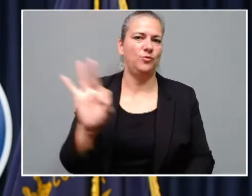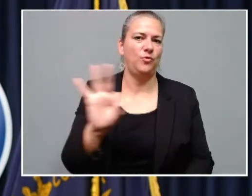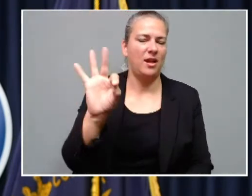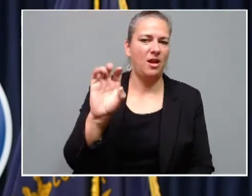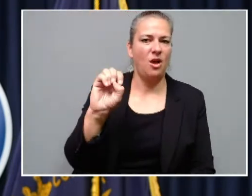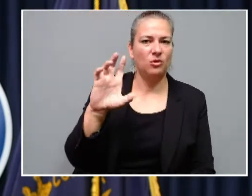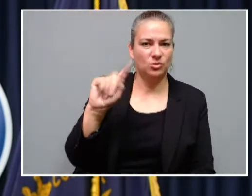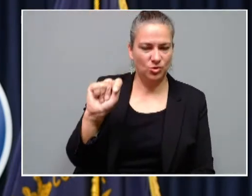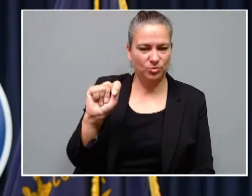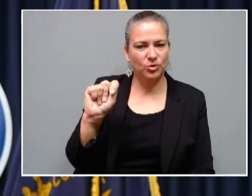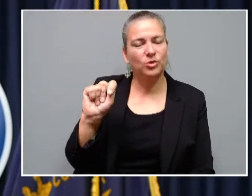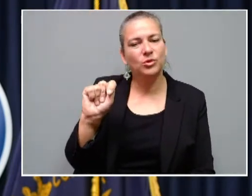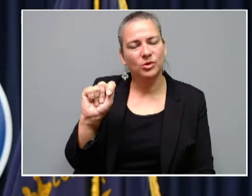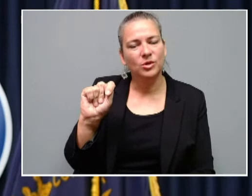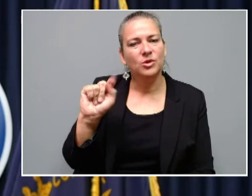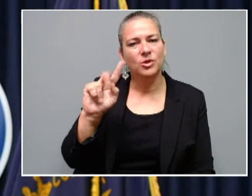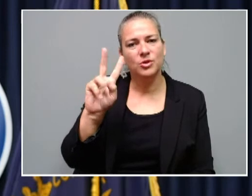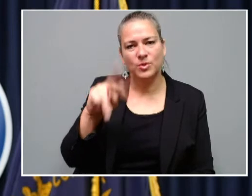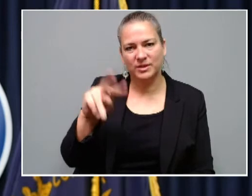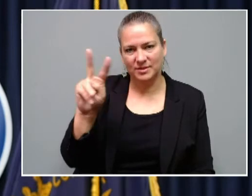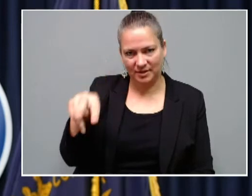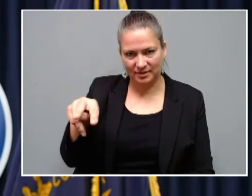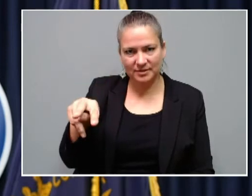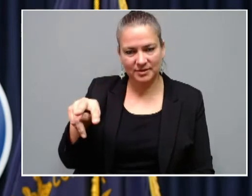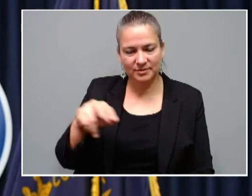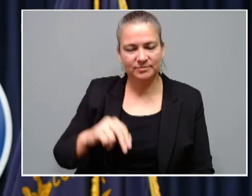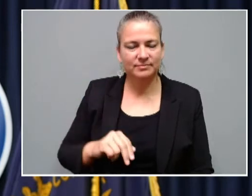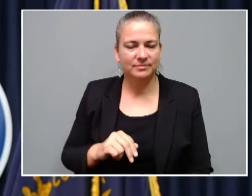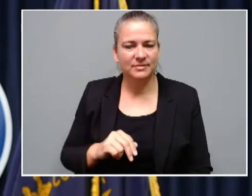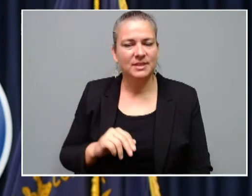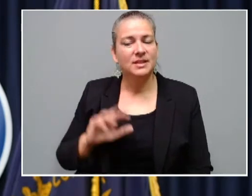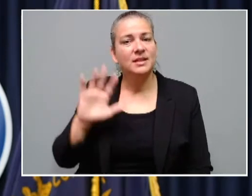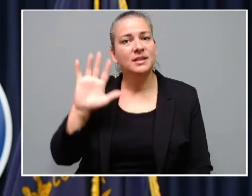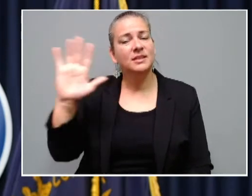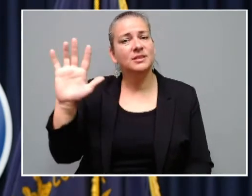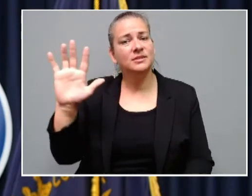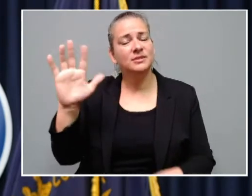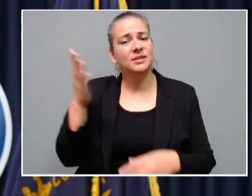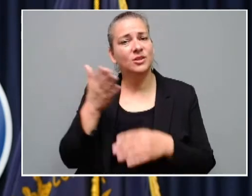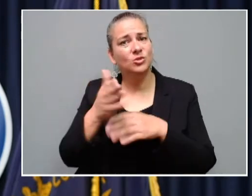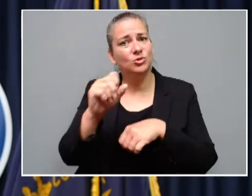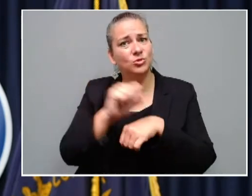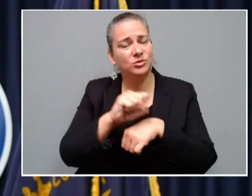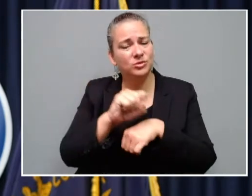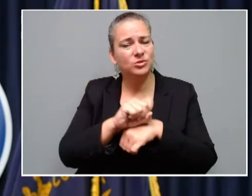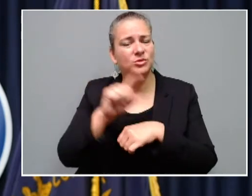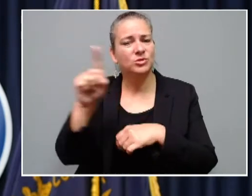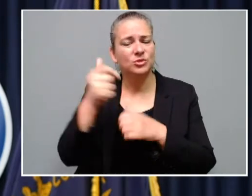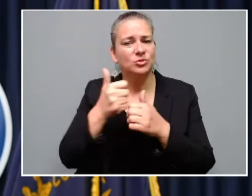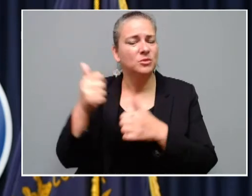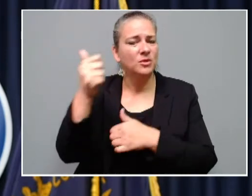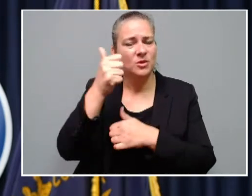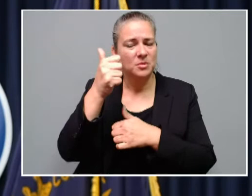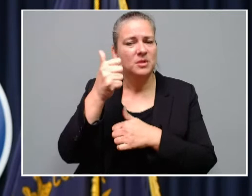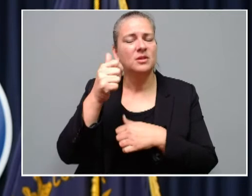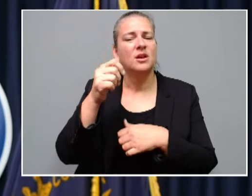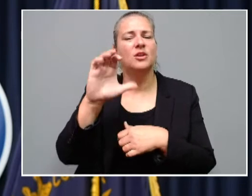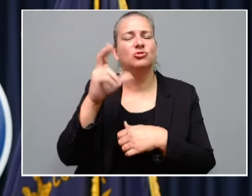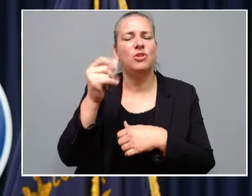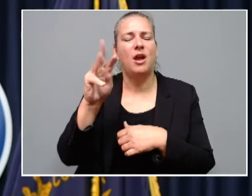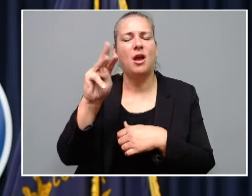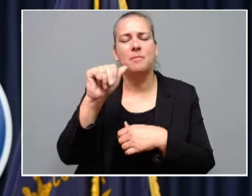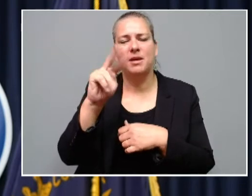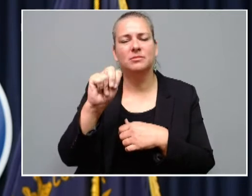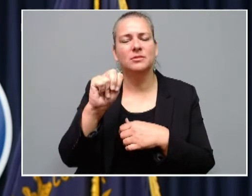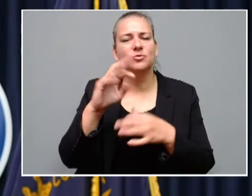the 22nd. The pinnacle of his career, General Powell served as chairman of the Joint Chiefs of Staff from 1989